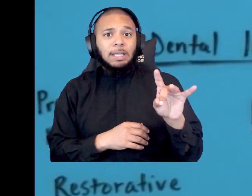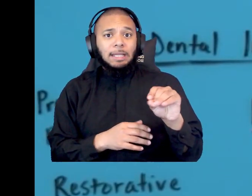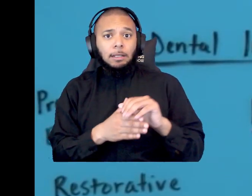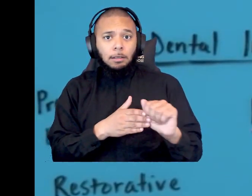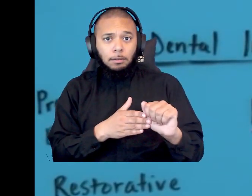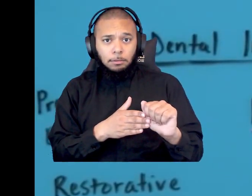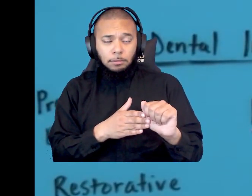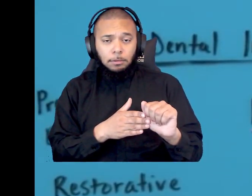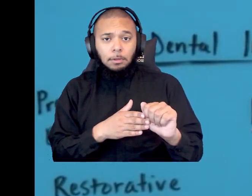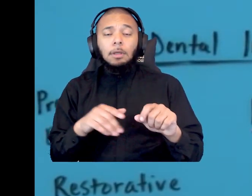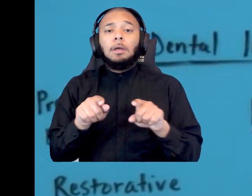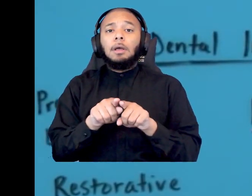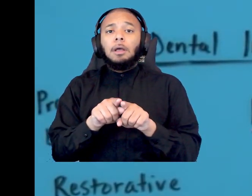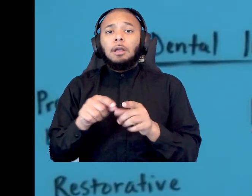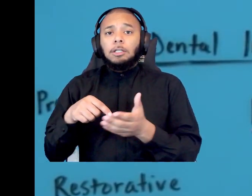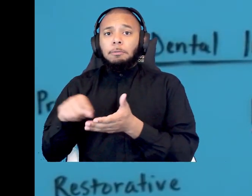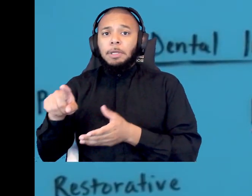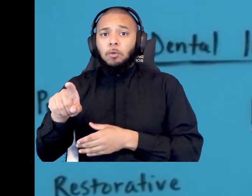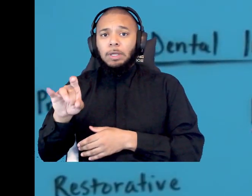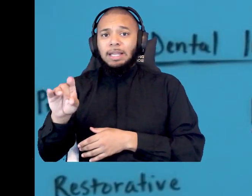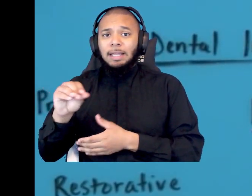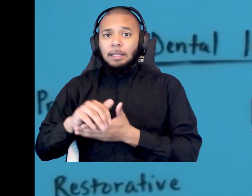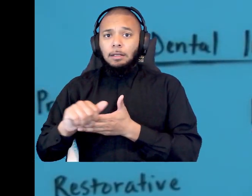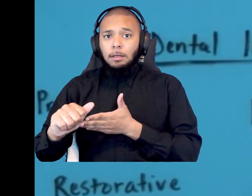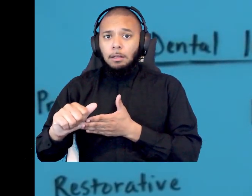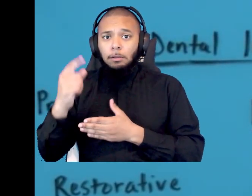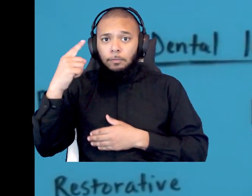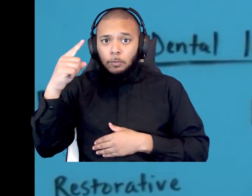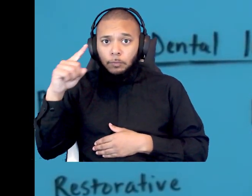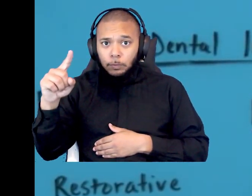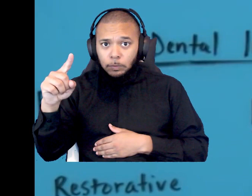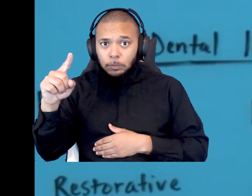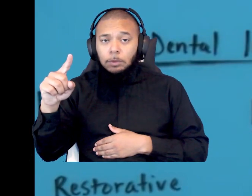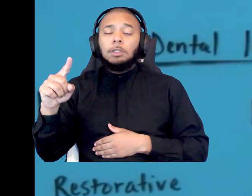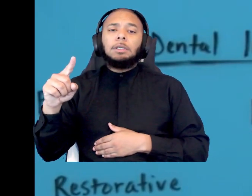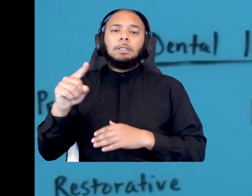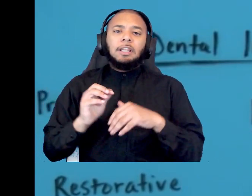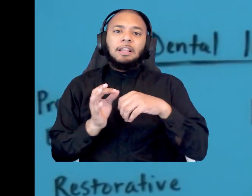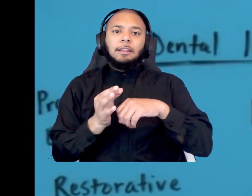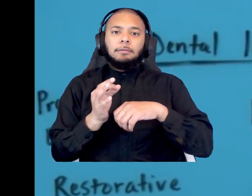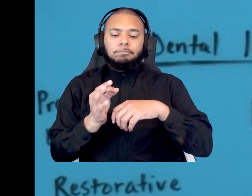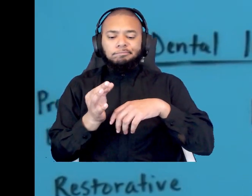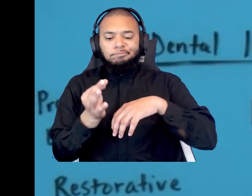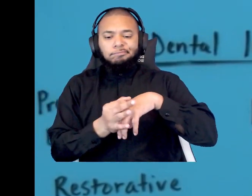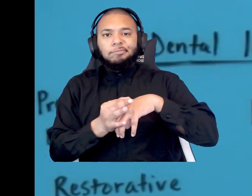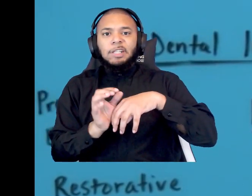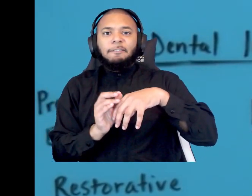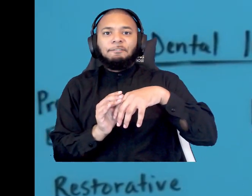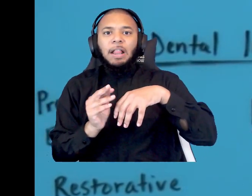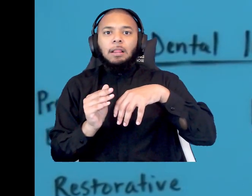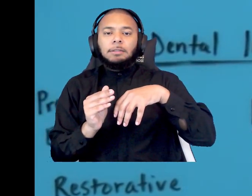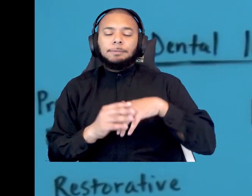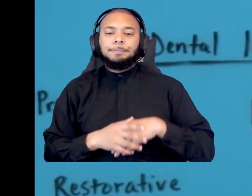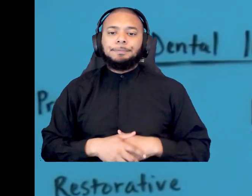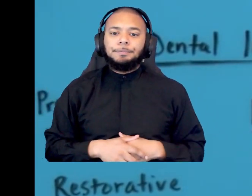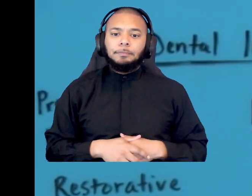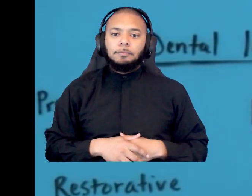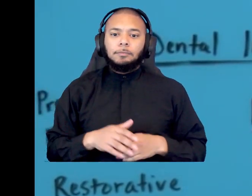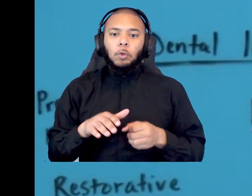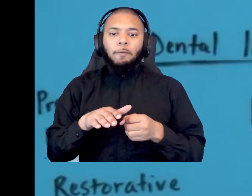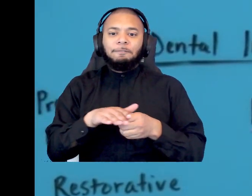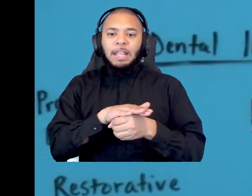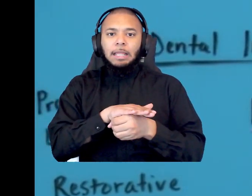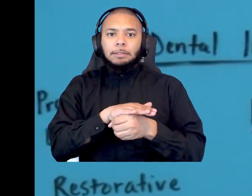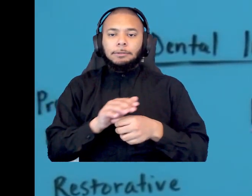and I've paid $110 for that filling. So I've paid $290